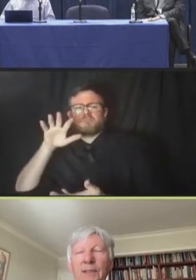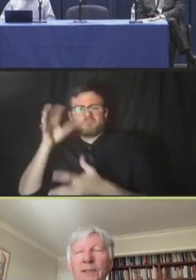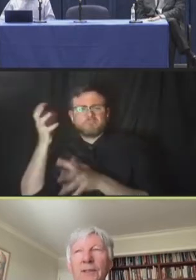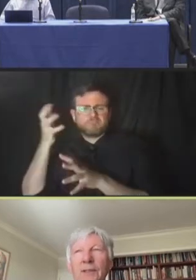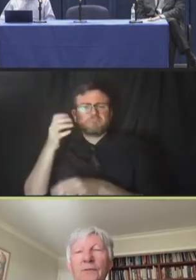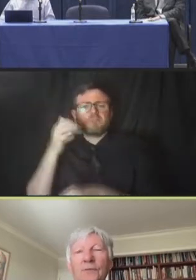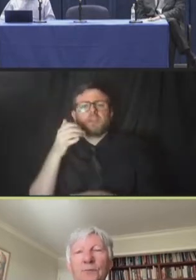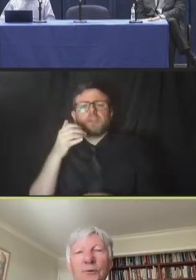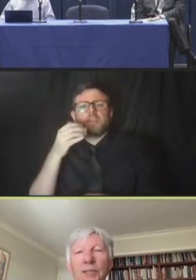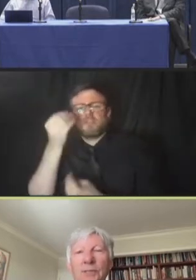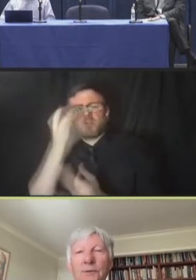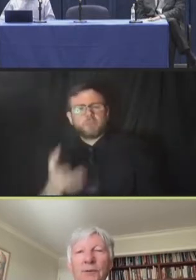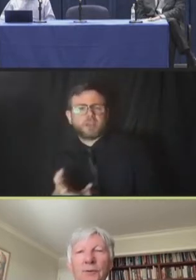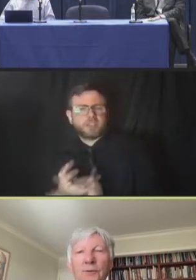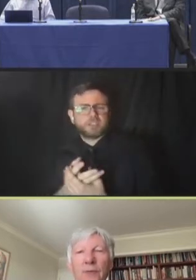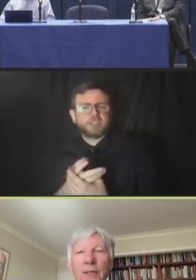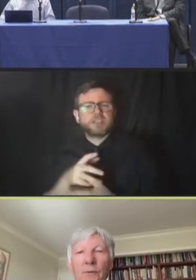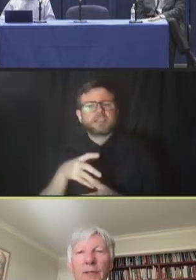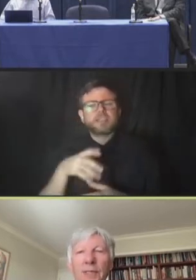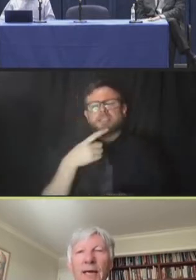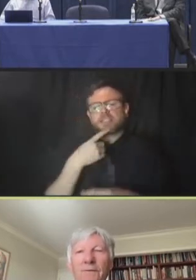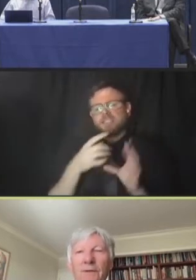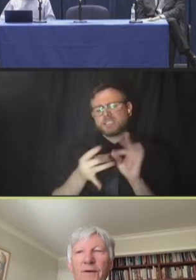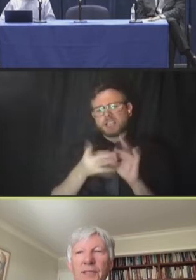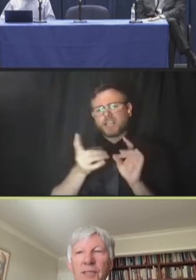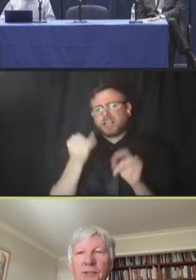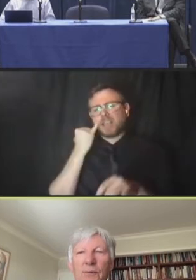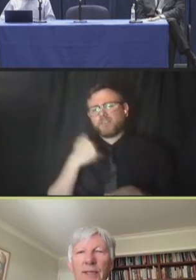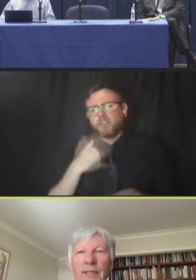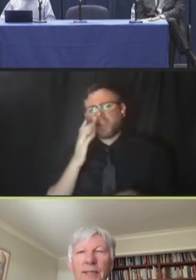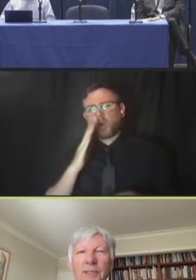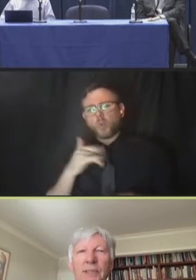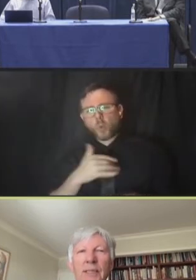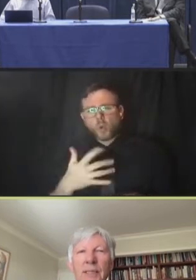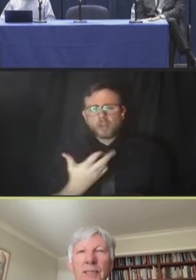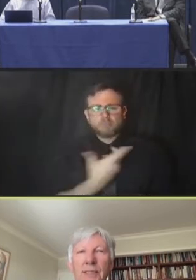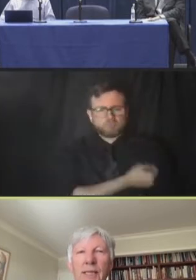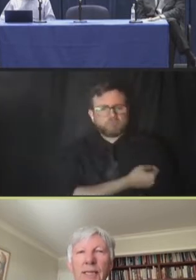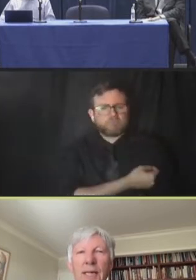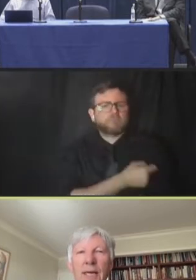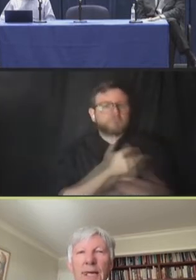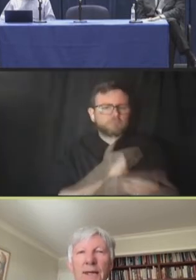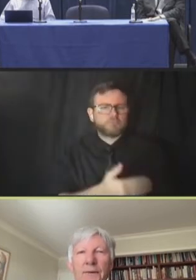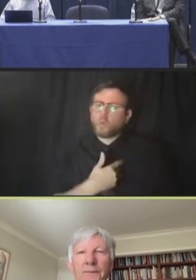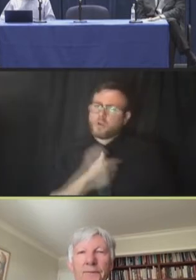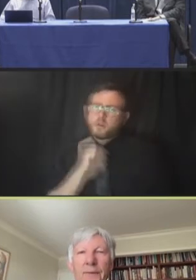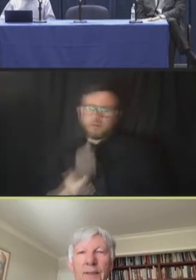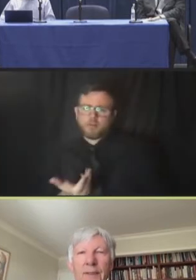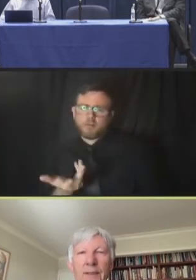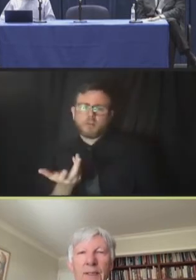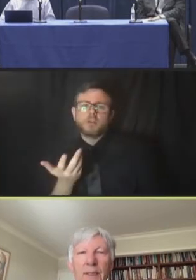vaccine was pretty similar to what it was after the vaccines were released. Next slide.